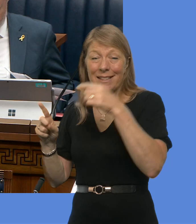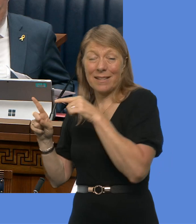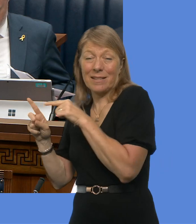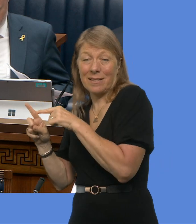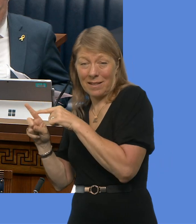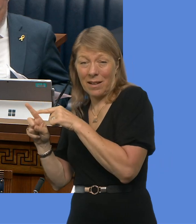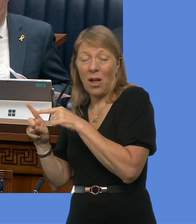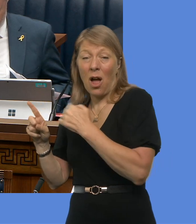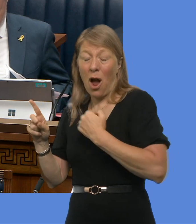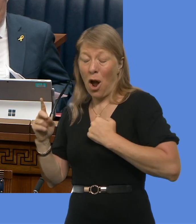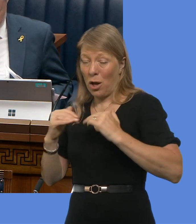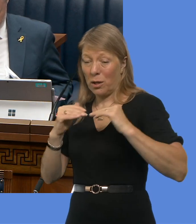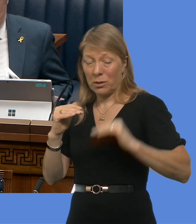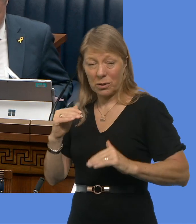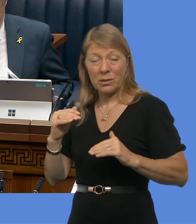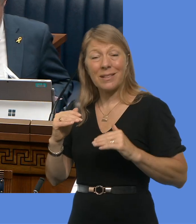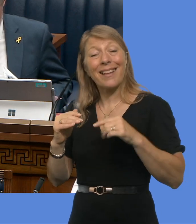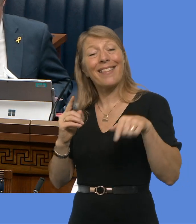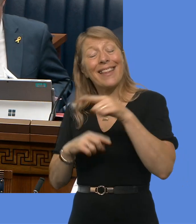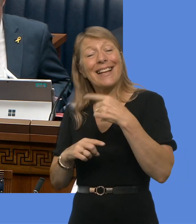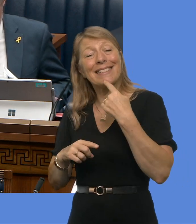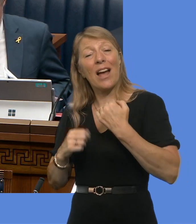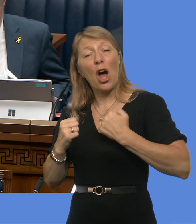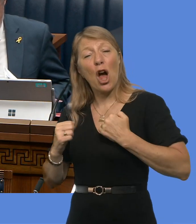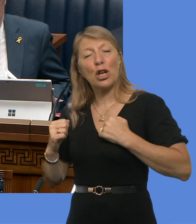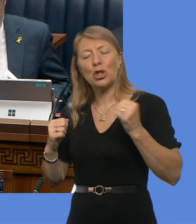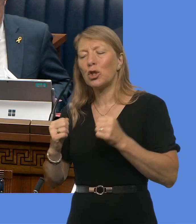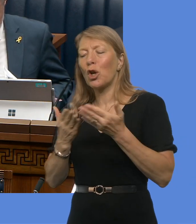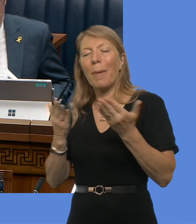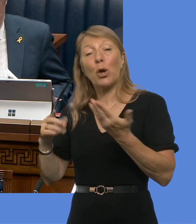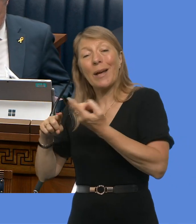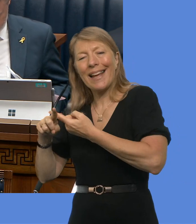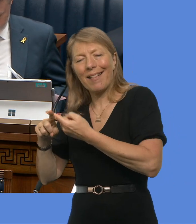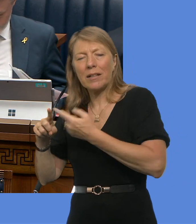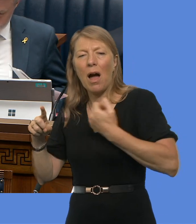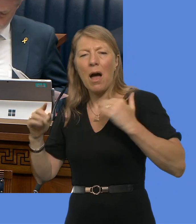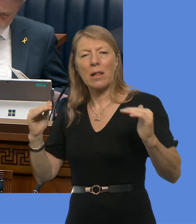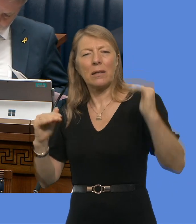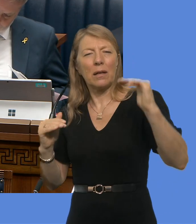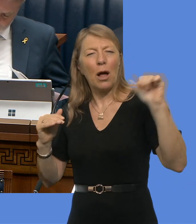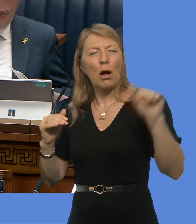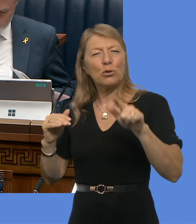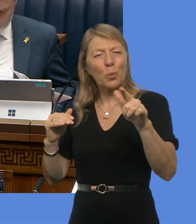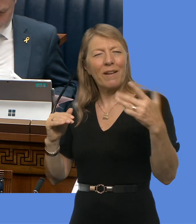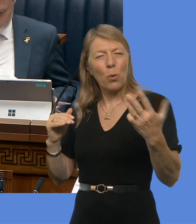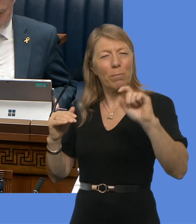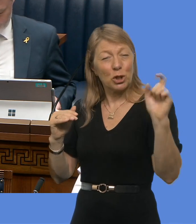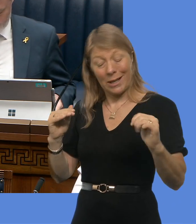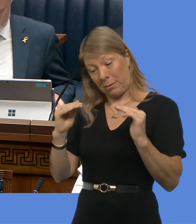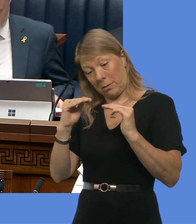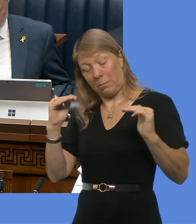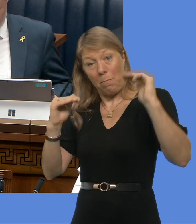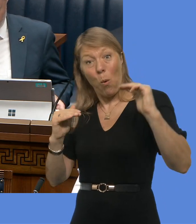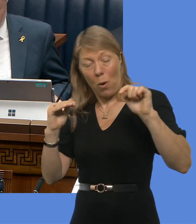here would dispute that it's 124, and we would argue that it is more. Now, some of those costs are logical costs. There's economies of scale, of course, but there's